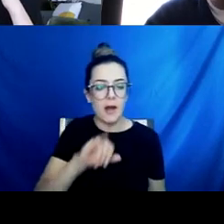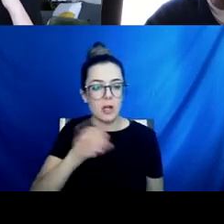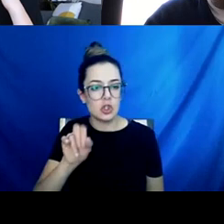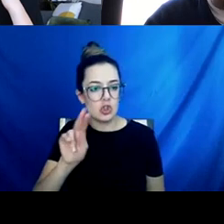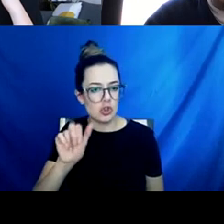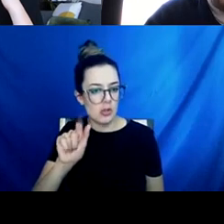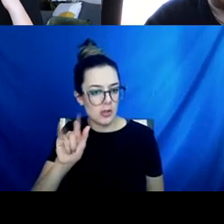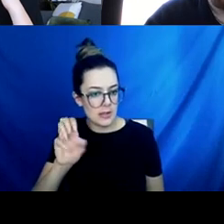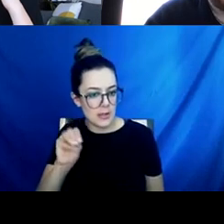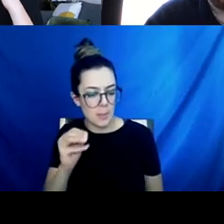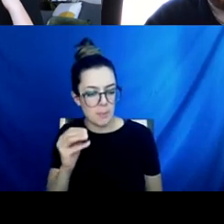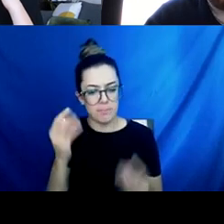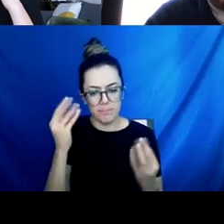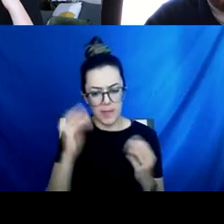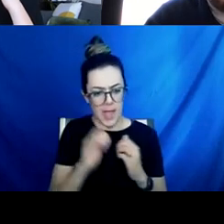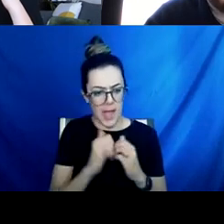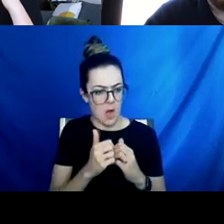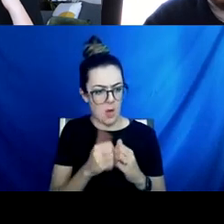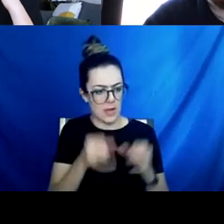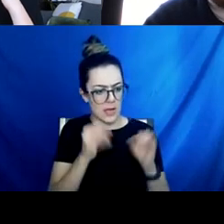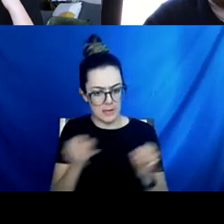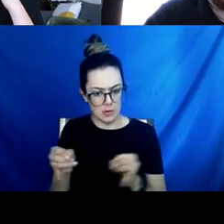Good question.